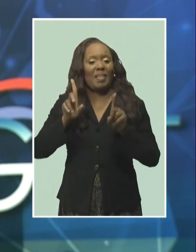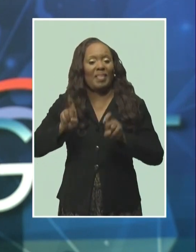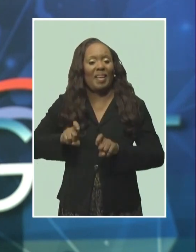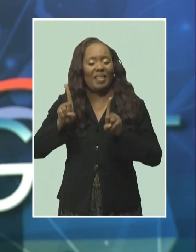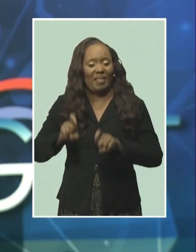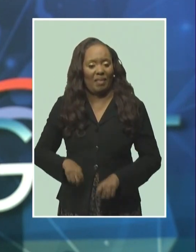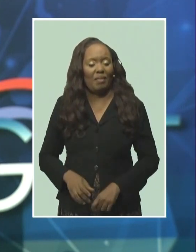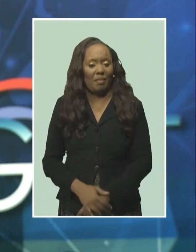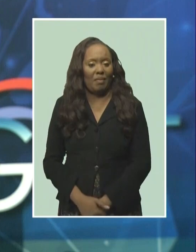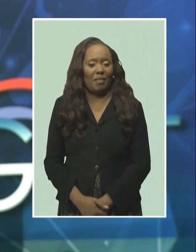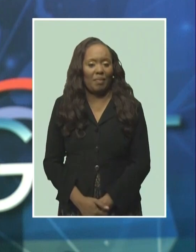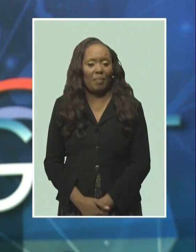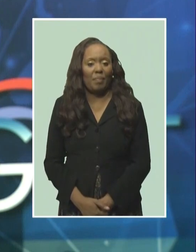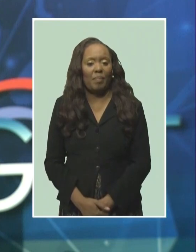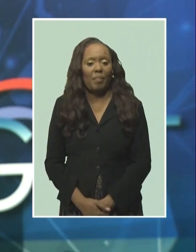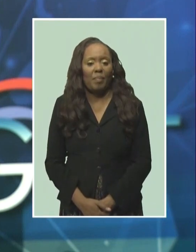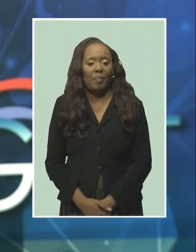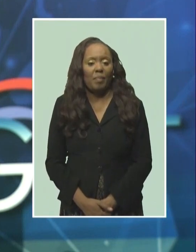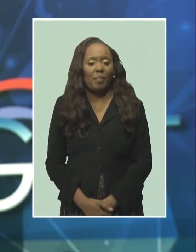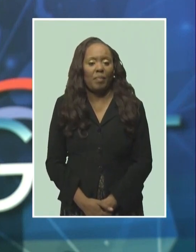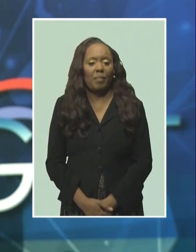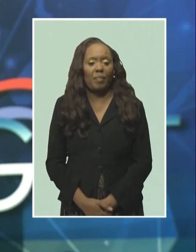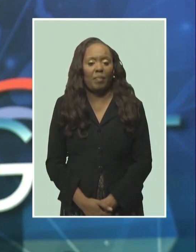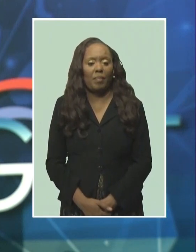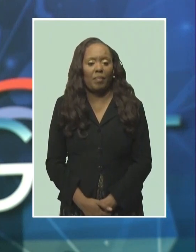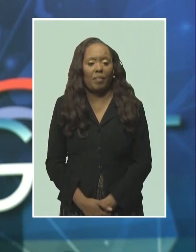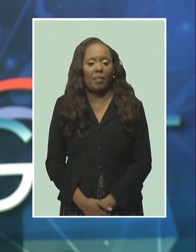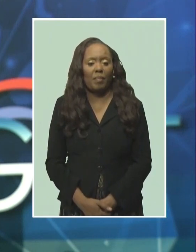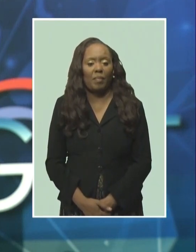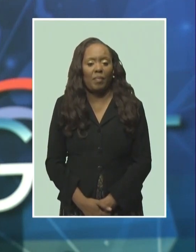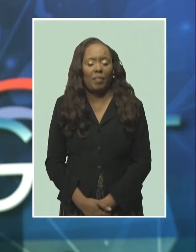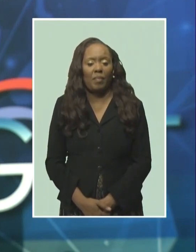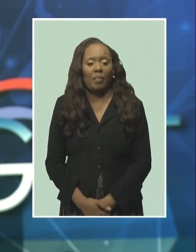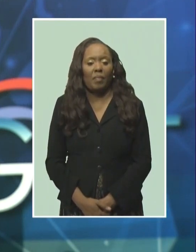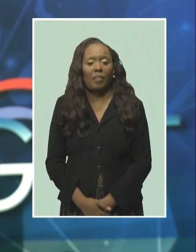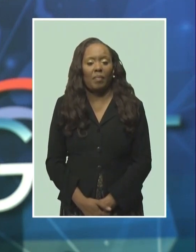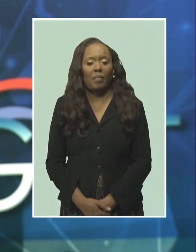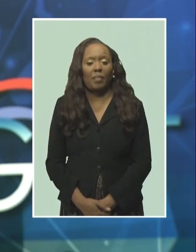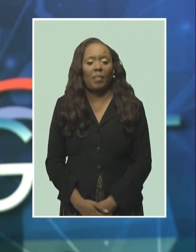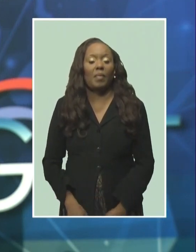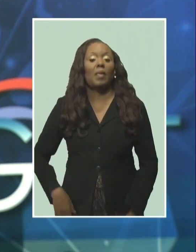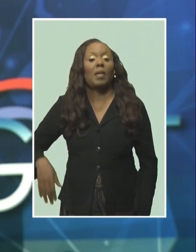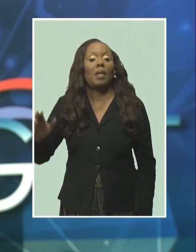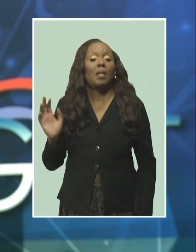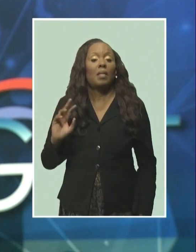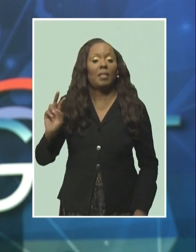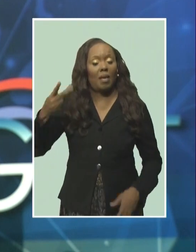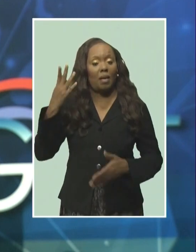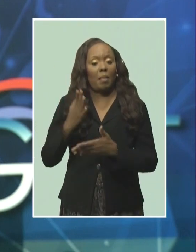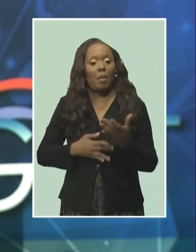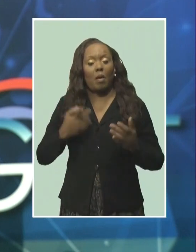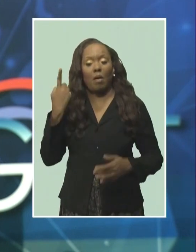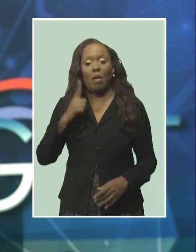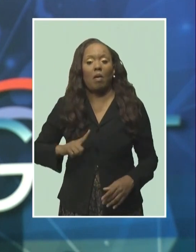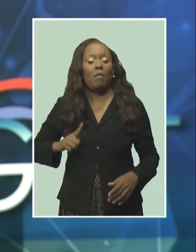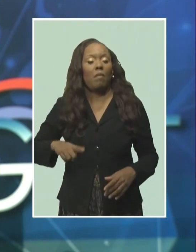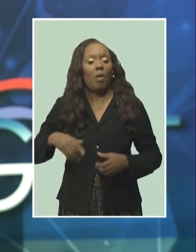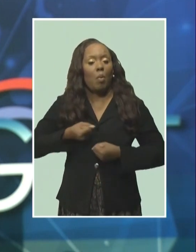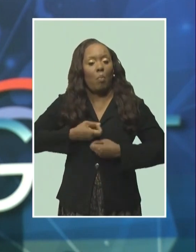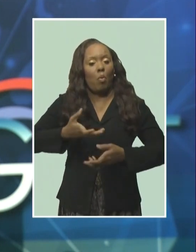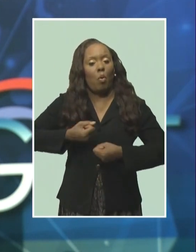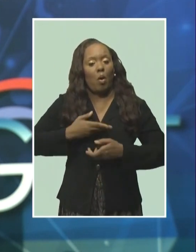be engaging with persons who are at risk of having diabetes. And in Barbados, where diabetes is very prevalent, we do a lot of screening, we do a